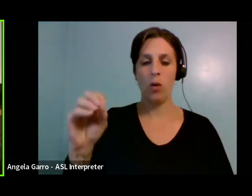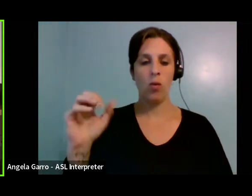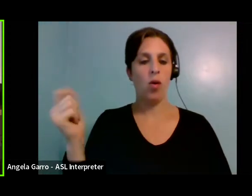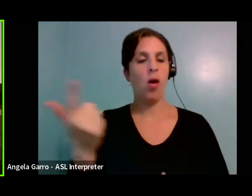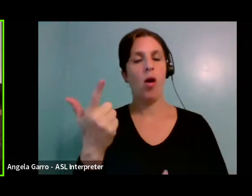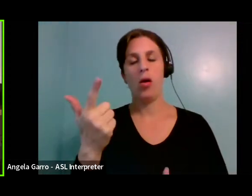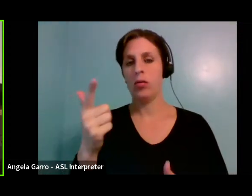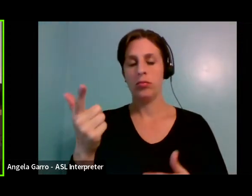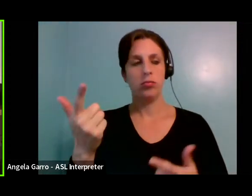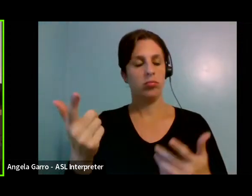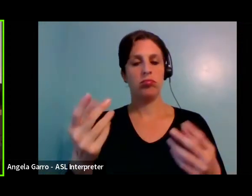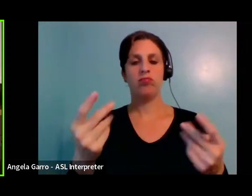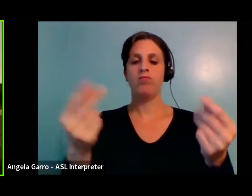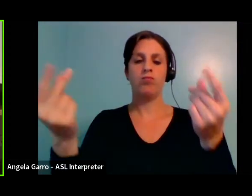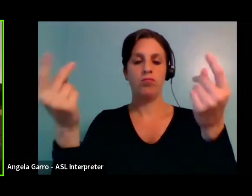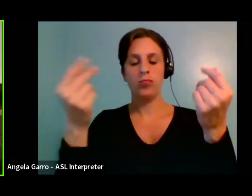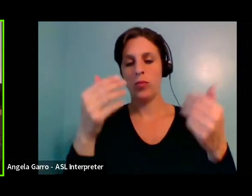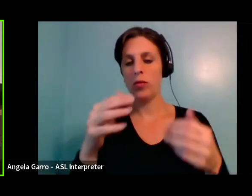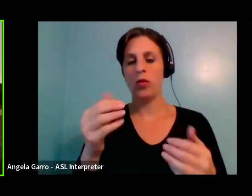thank you.